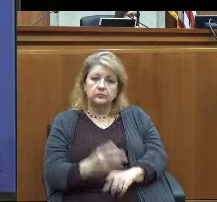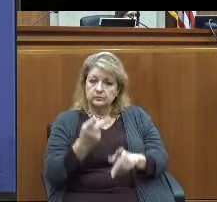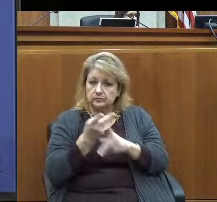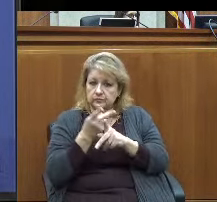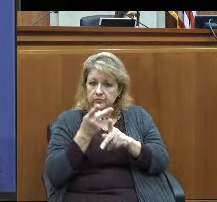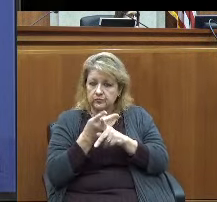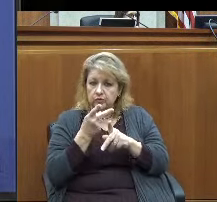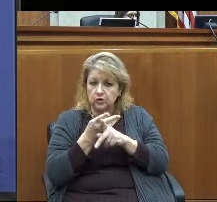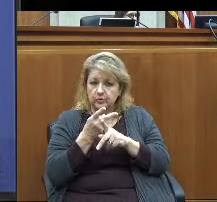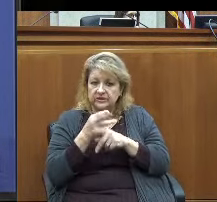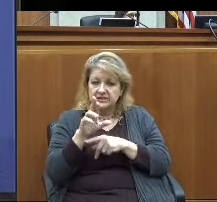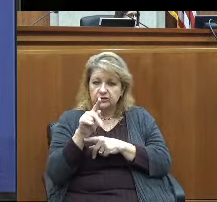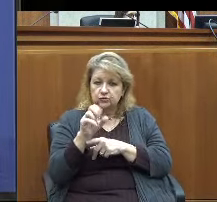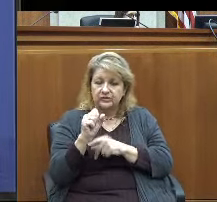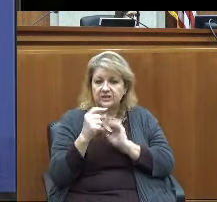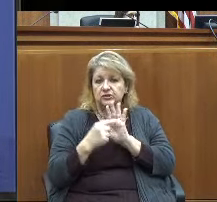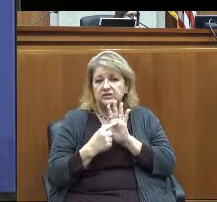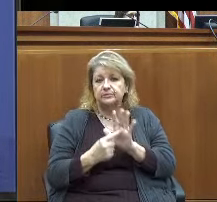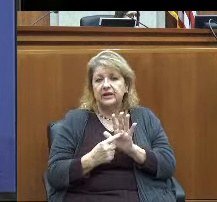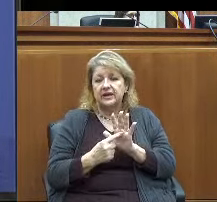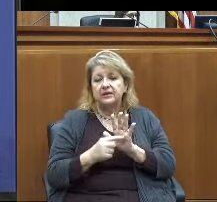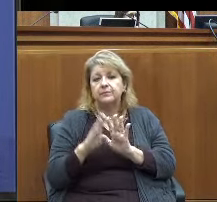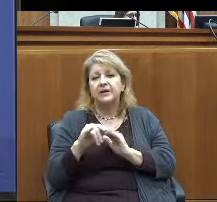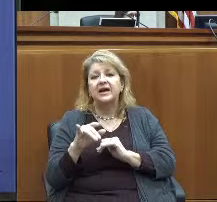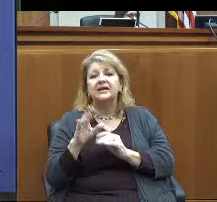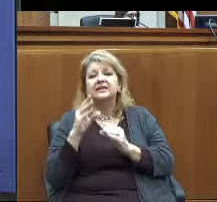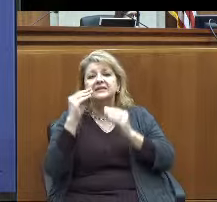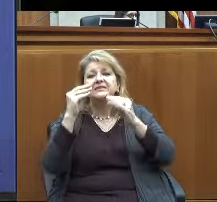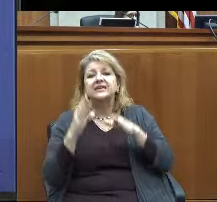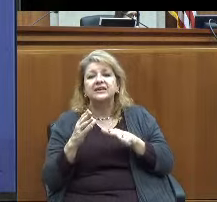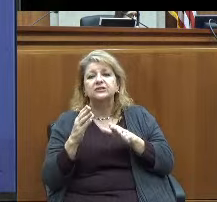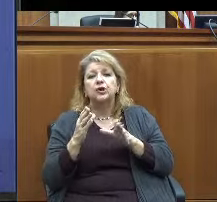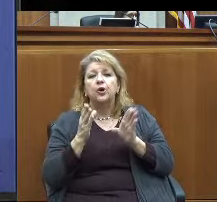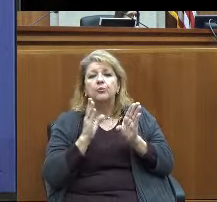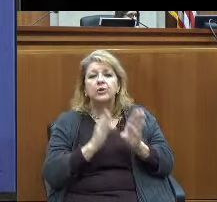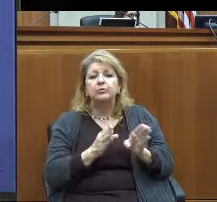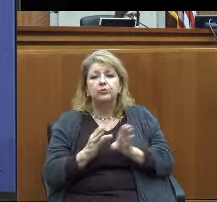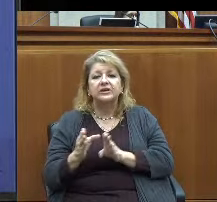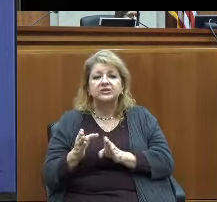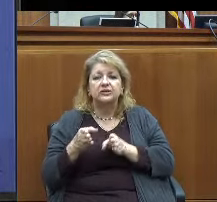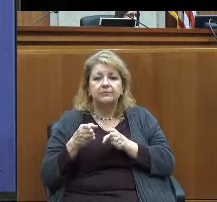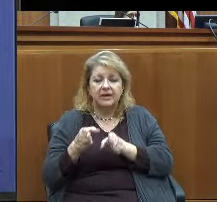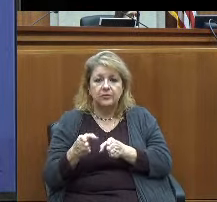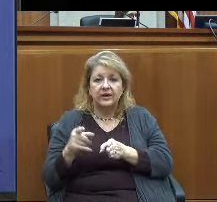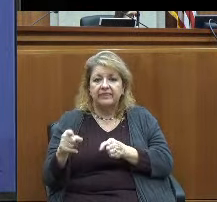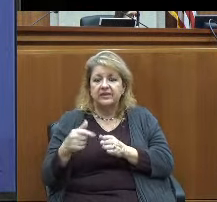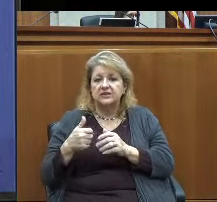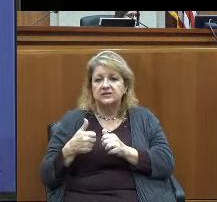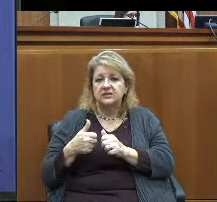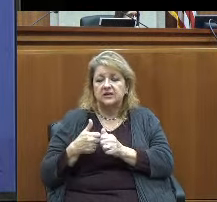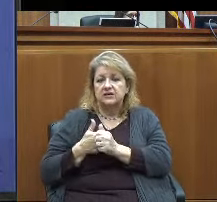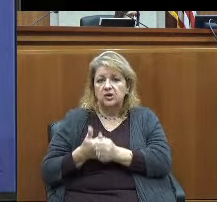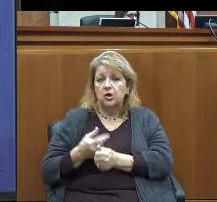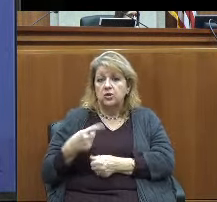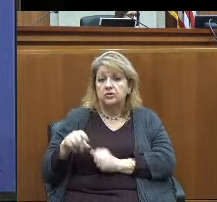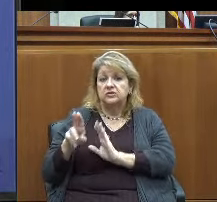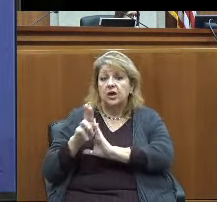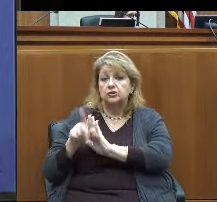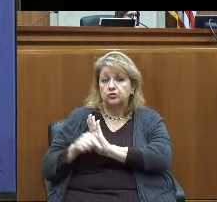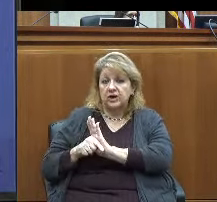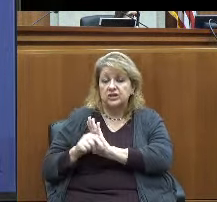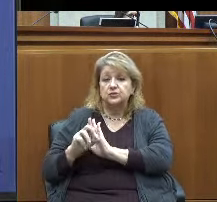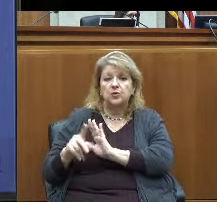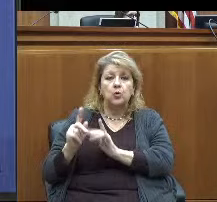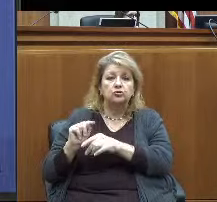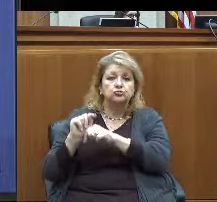Retention rates are also displayed by teacher preparation pathway. So this data tracks teachers from both undergraduate or